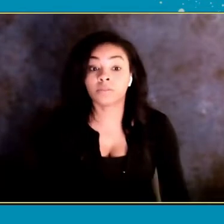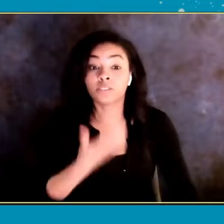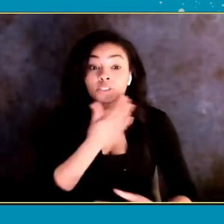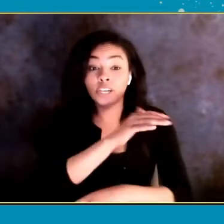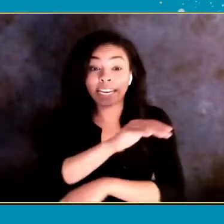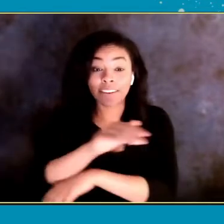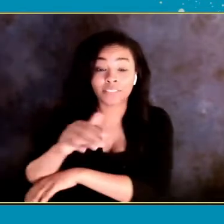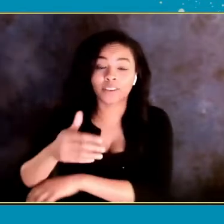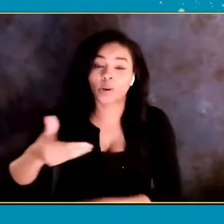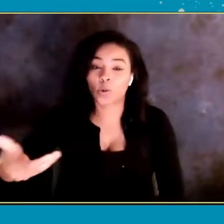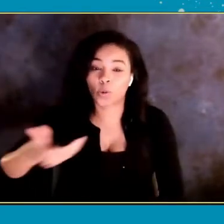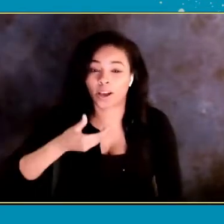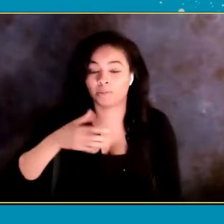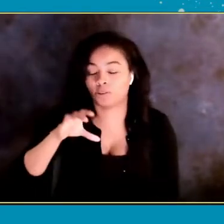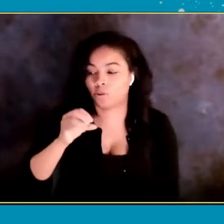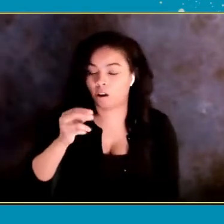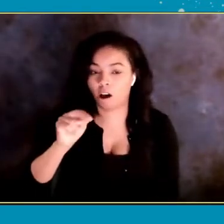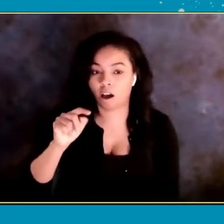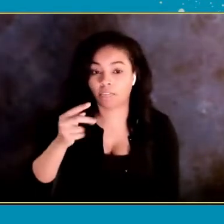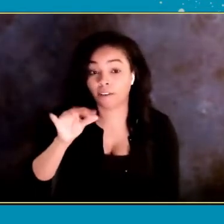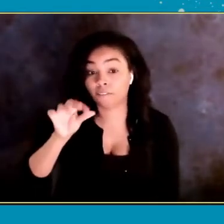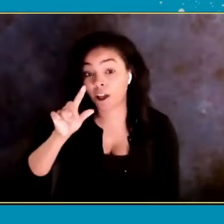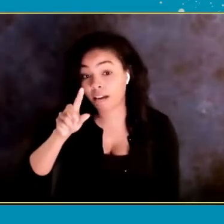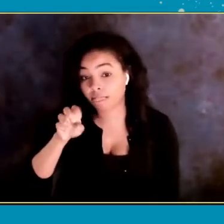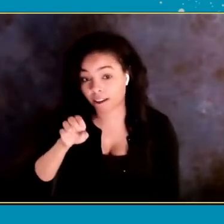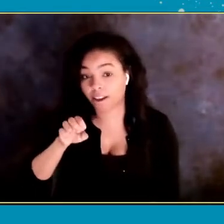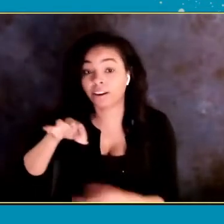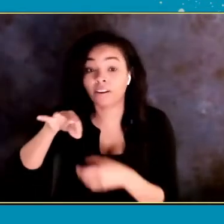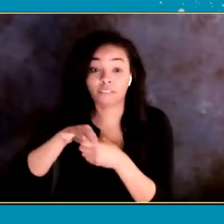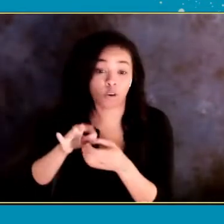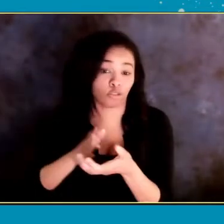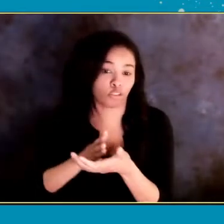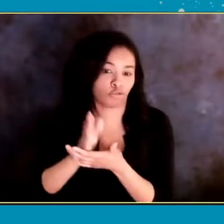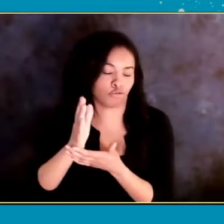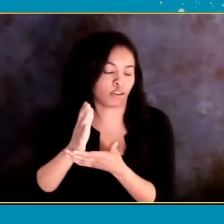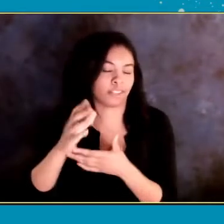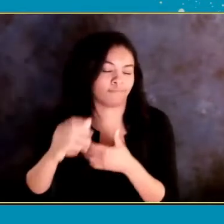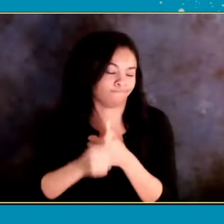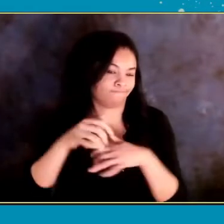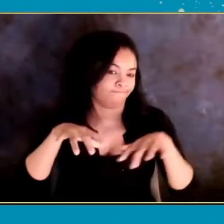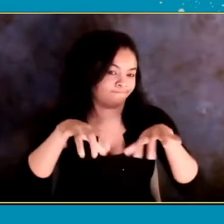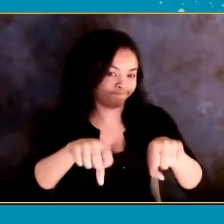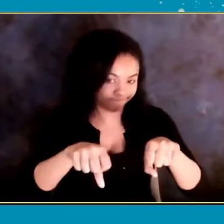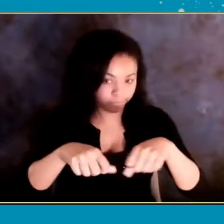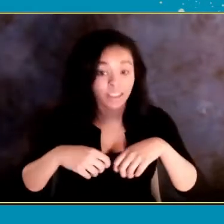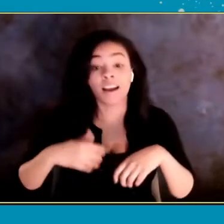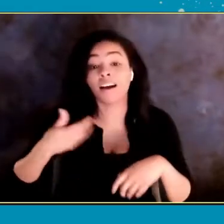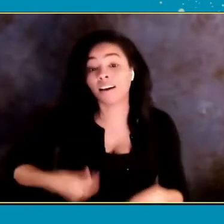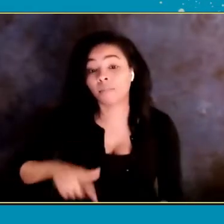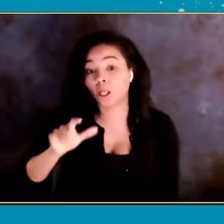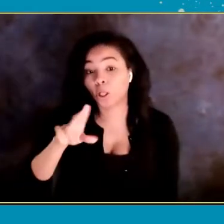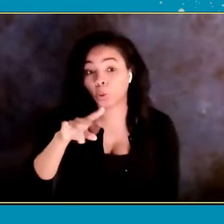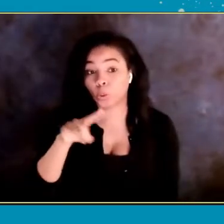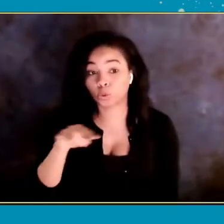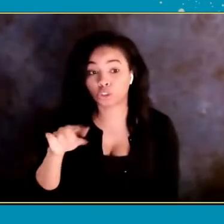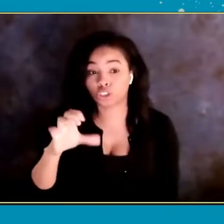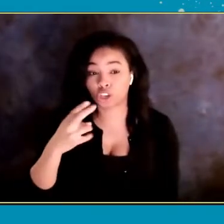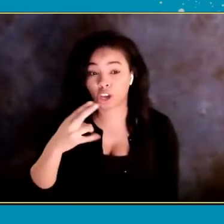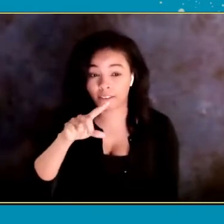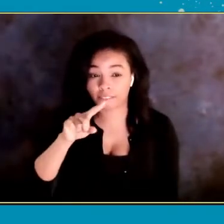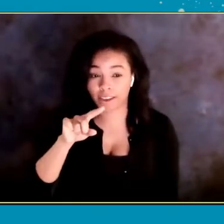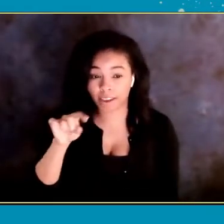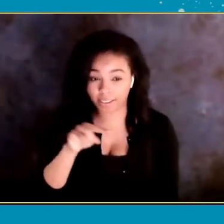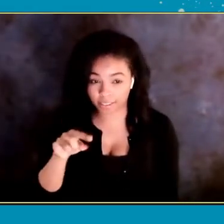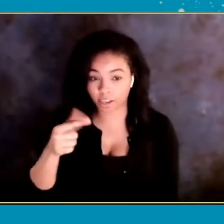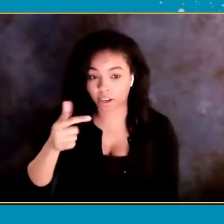Good evening and welcome to On the Frontline Voting Rights Under Attack. I'm Luz Chavez Gonzalez with United We Dream, and we're so glad